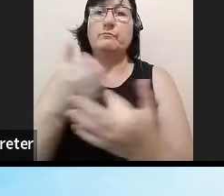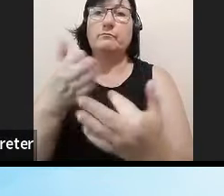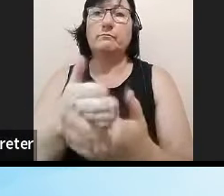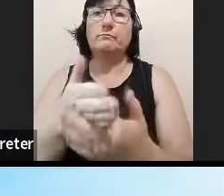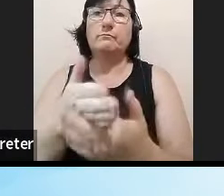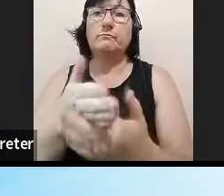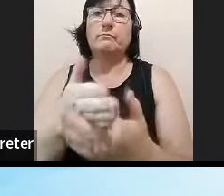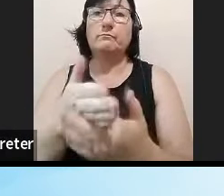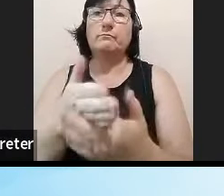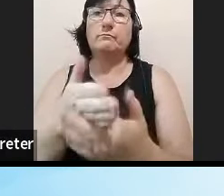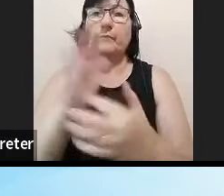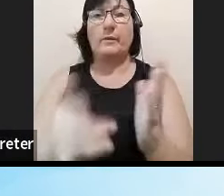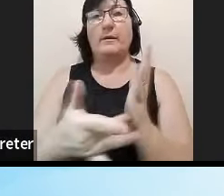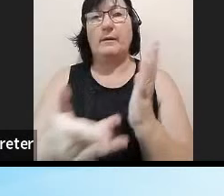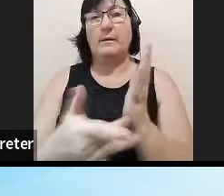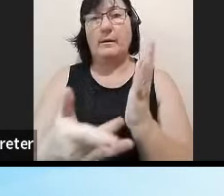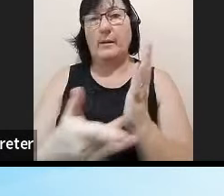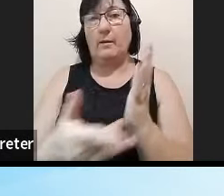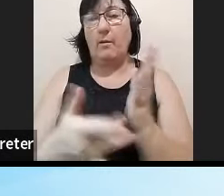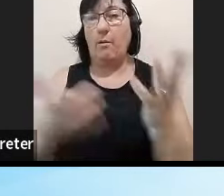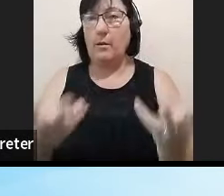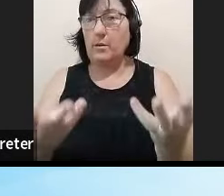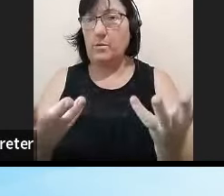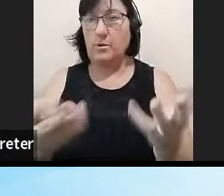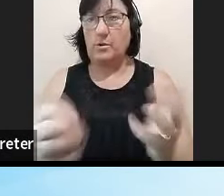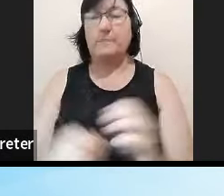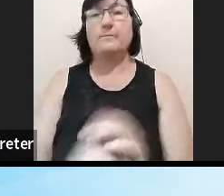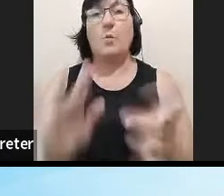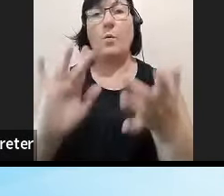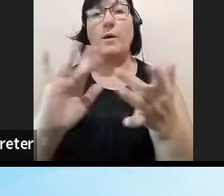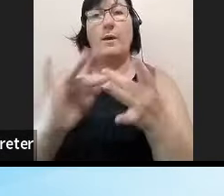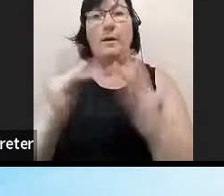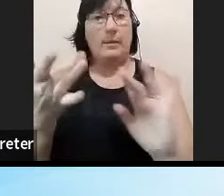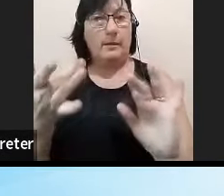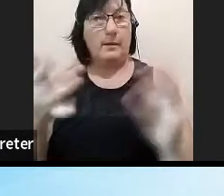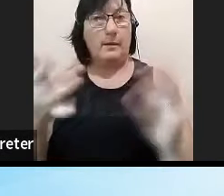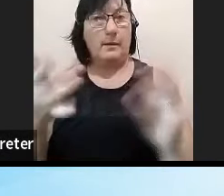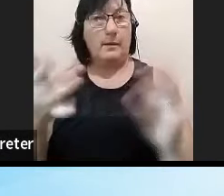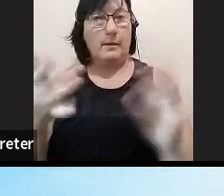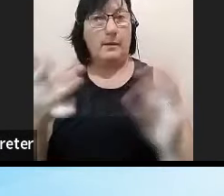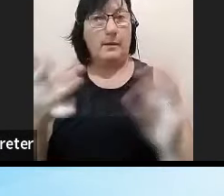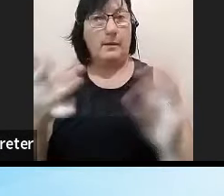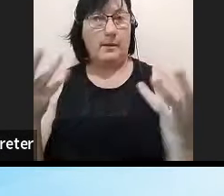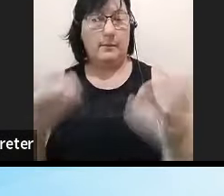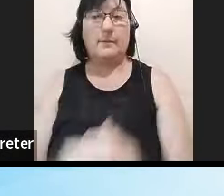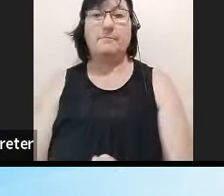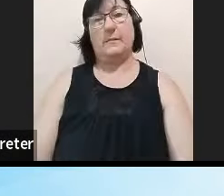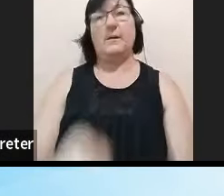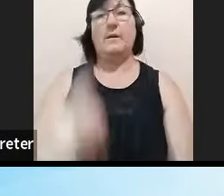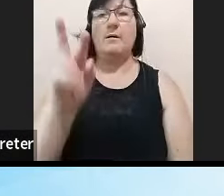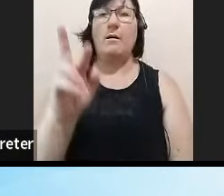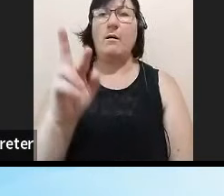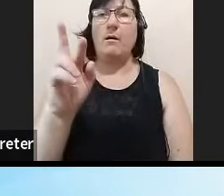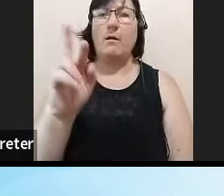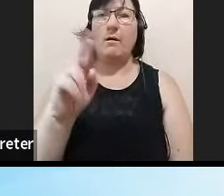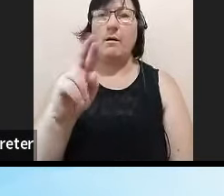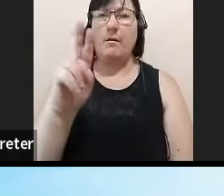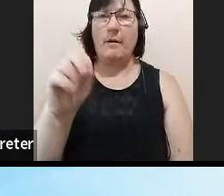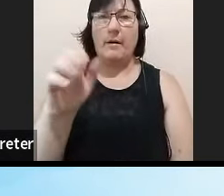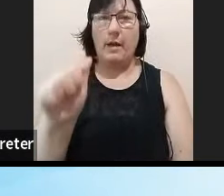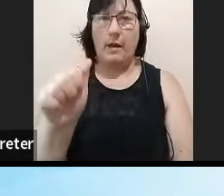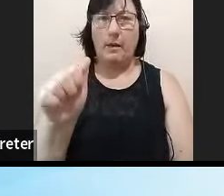website or internet. The RLA you can apply while you are seated in